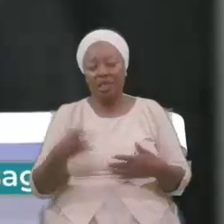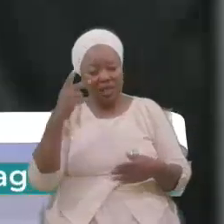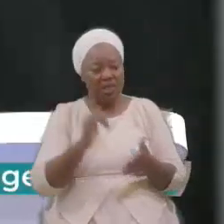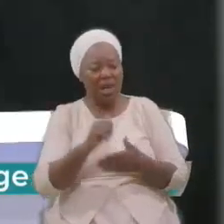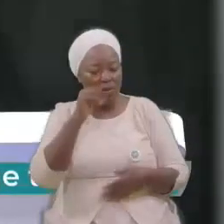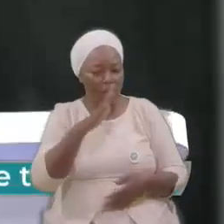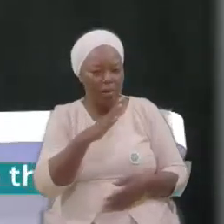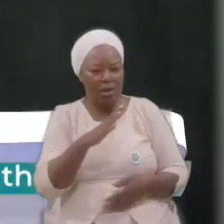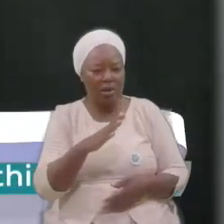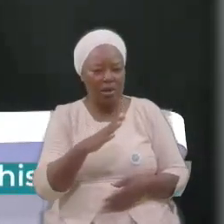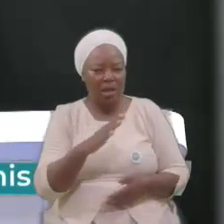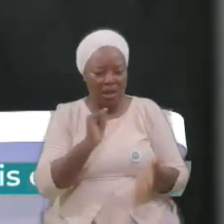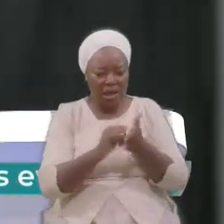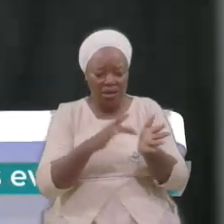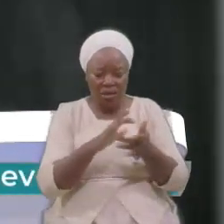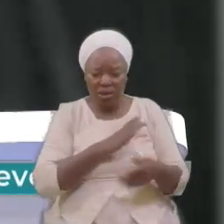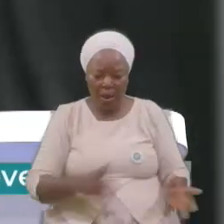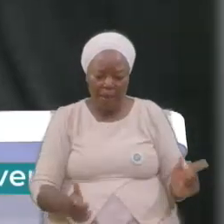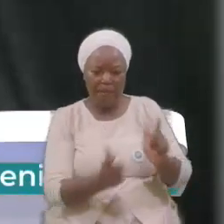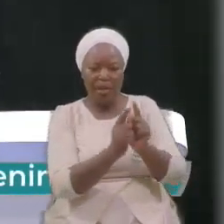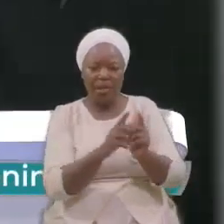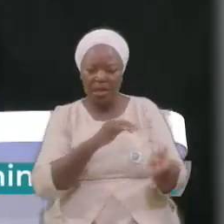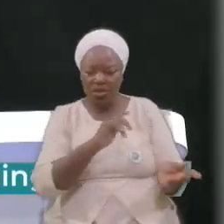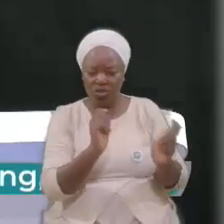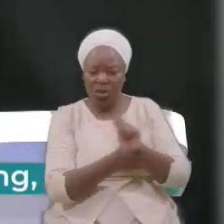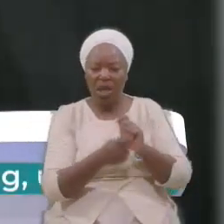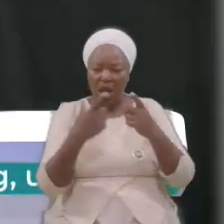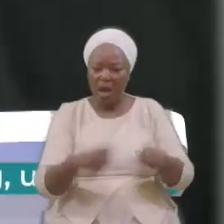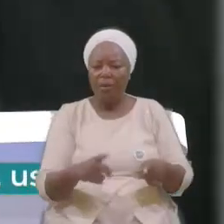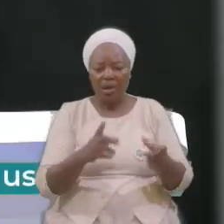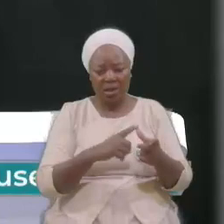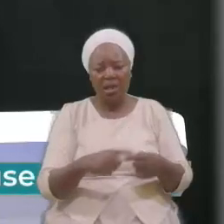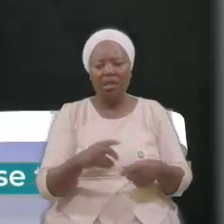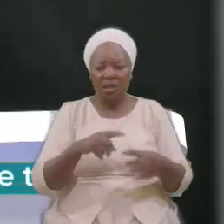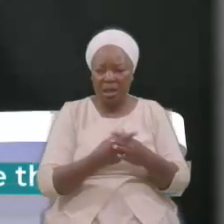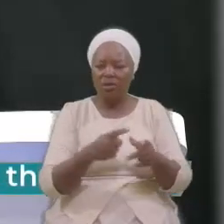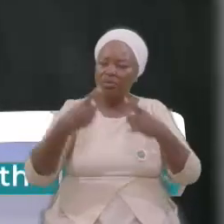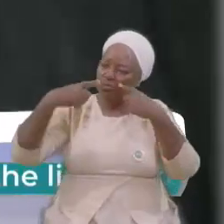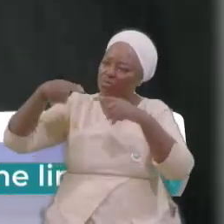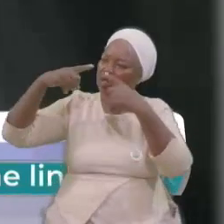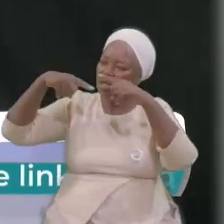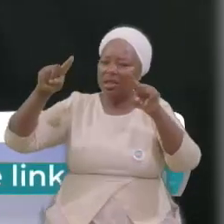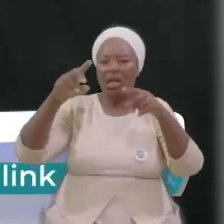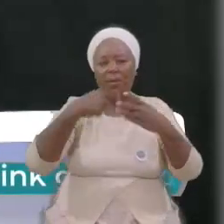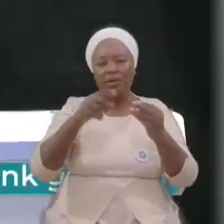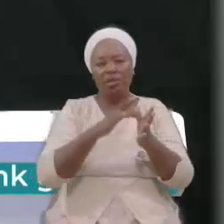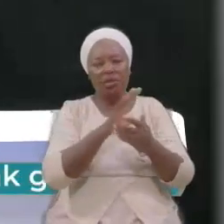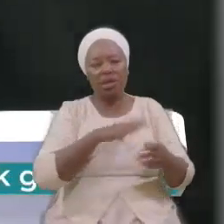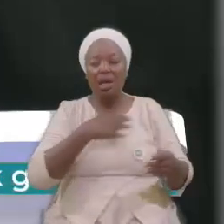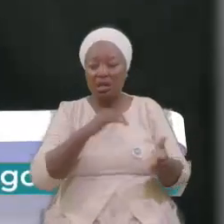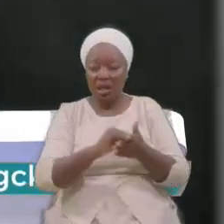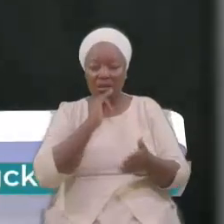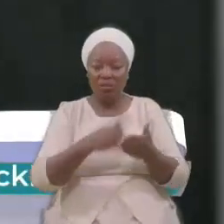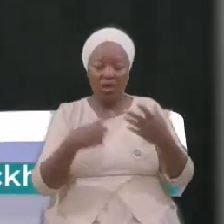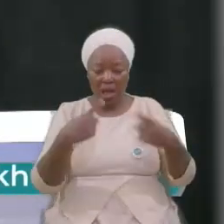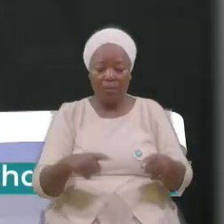started right there. Look at the other man. He went and started publishing. That's what will happen from now. And I pray that God will keep